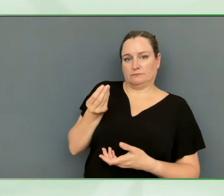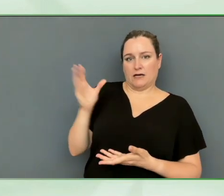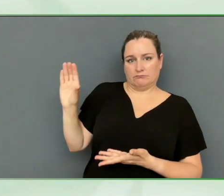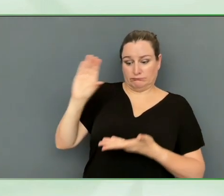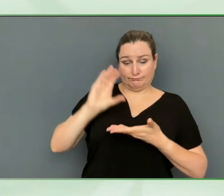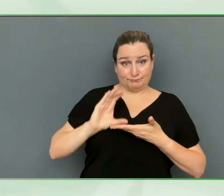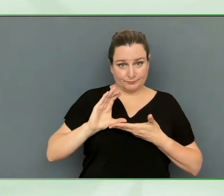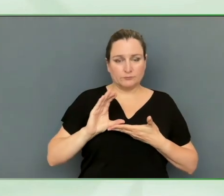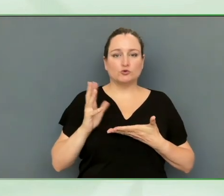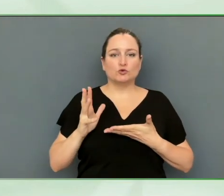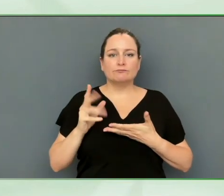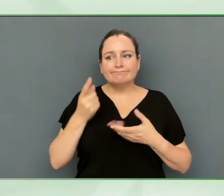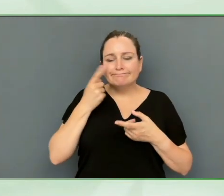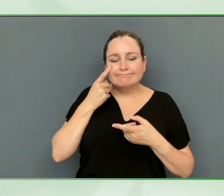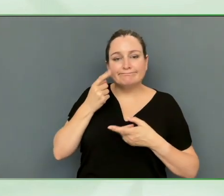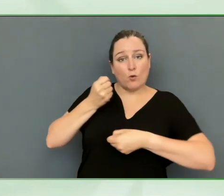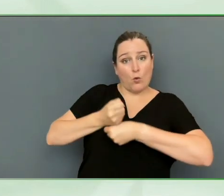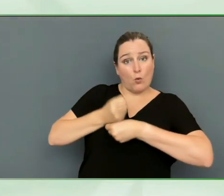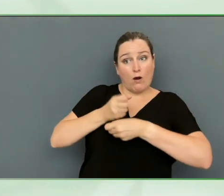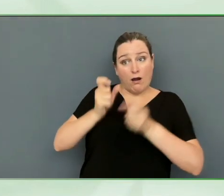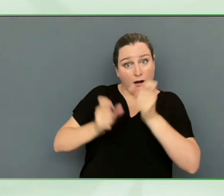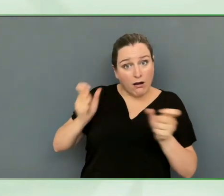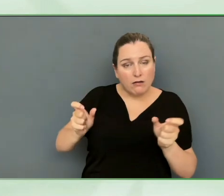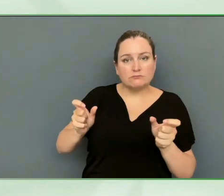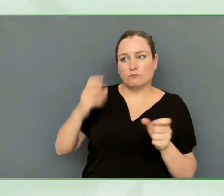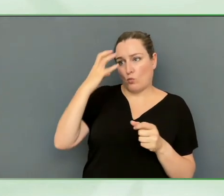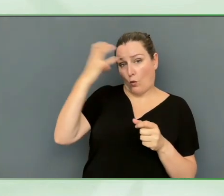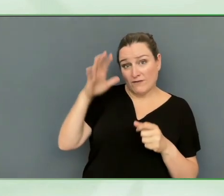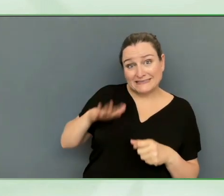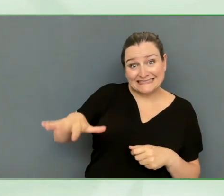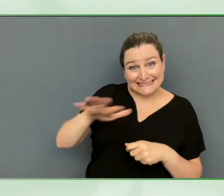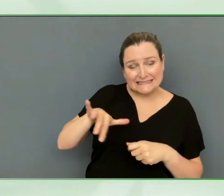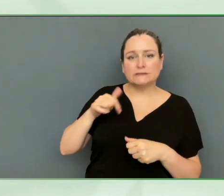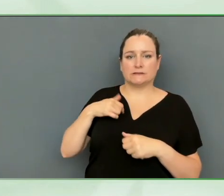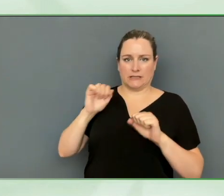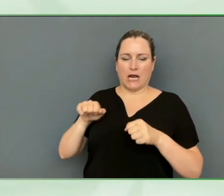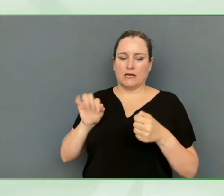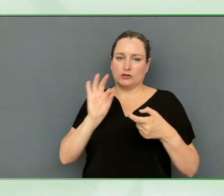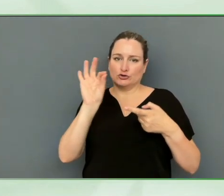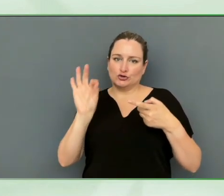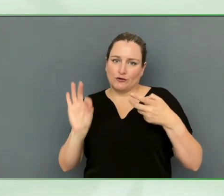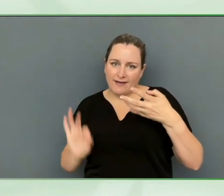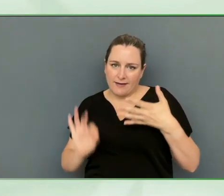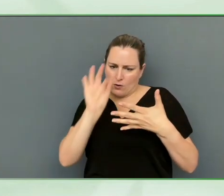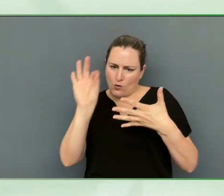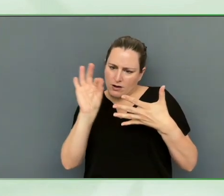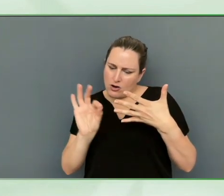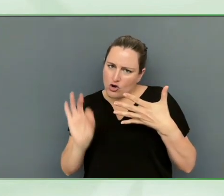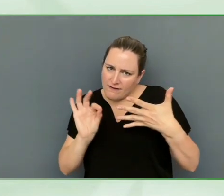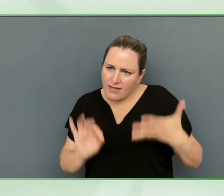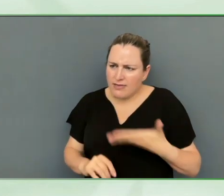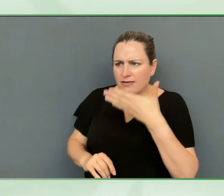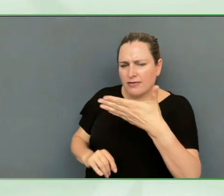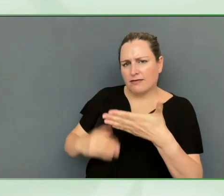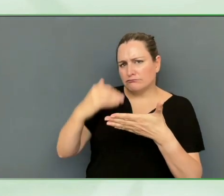government-wide as a baseline research to ask for experiences for people working at the government with